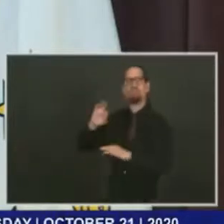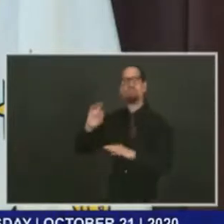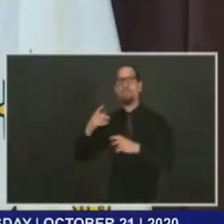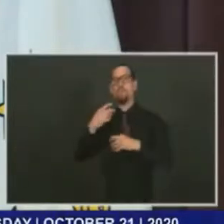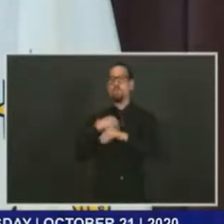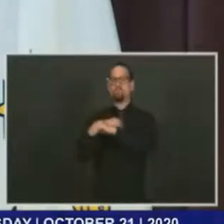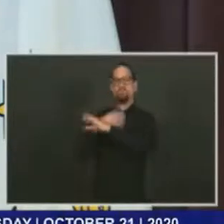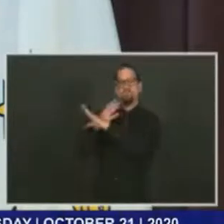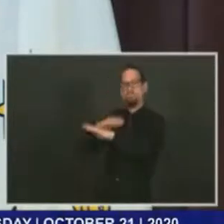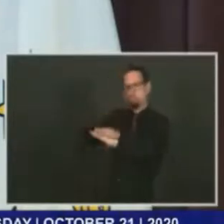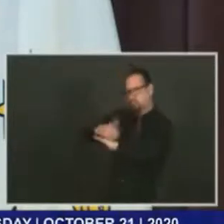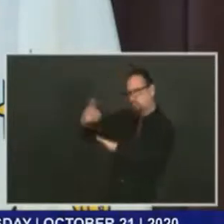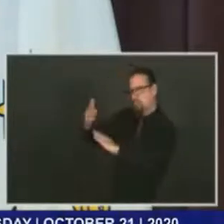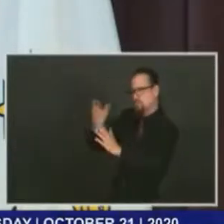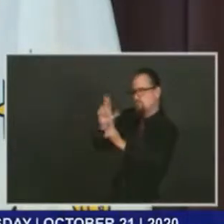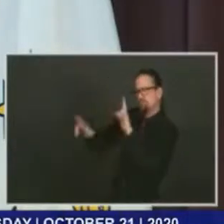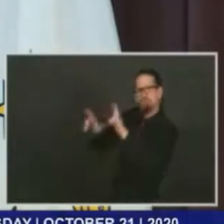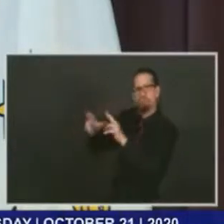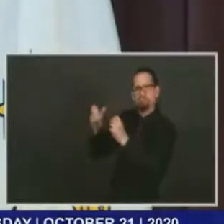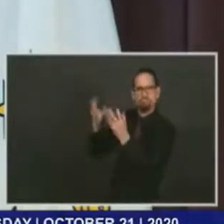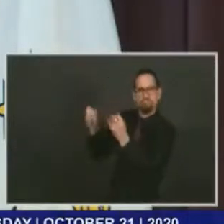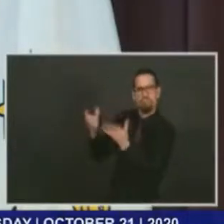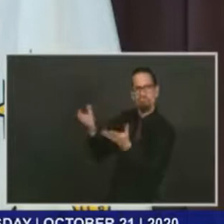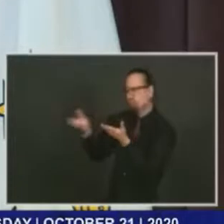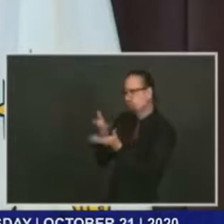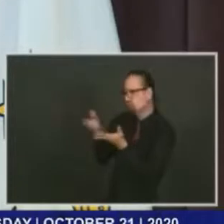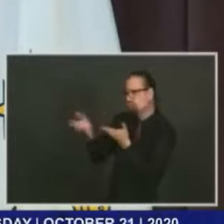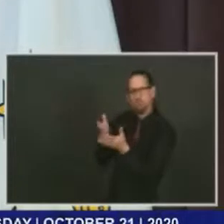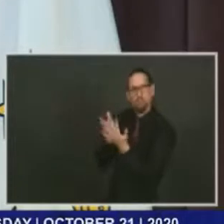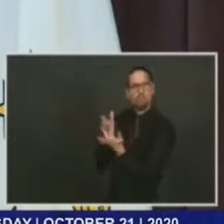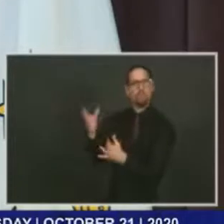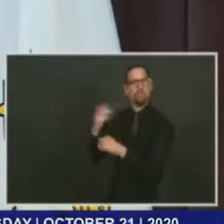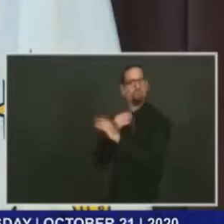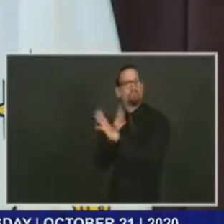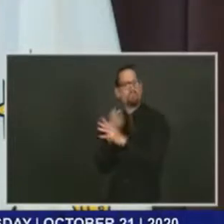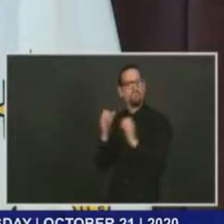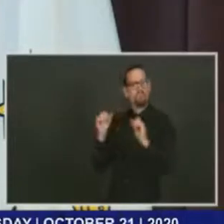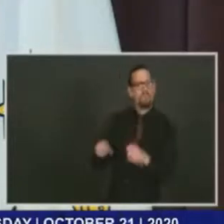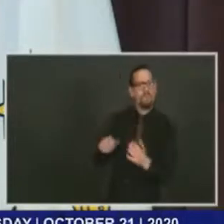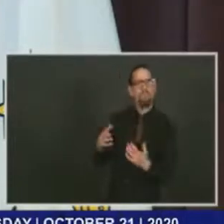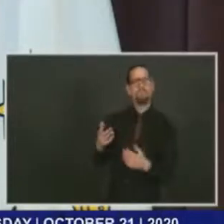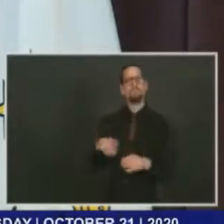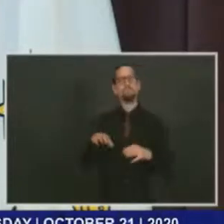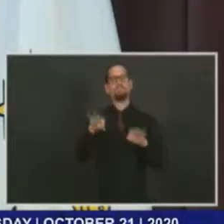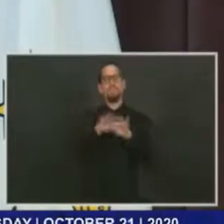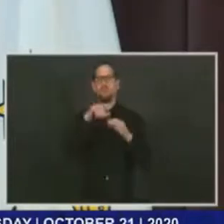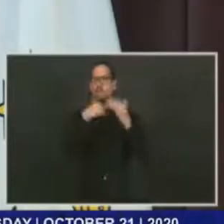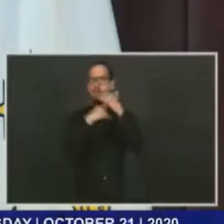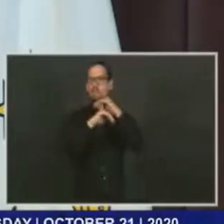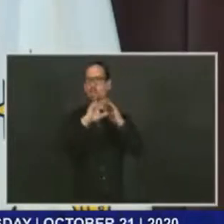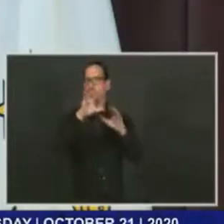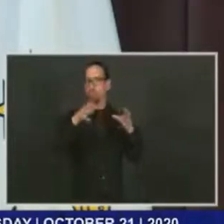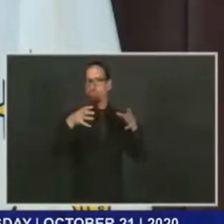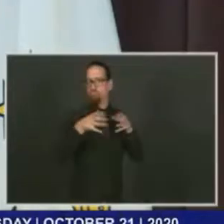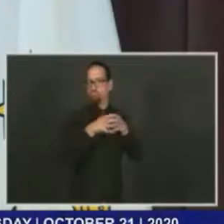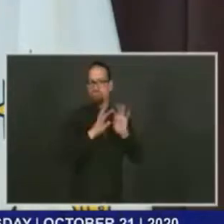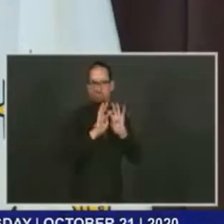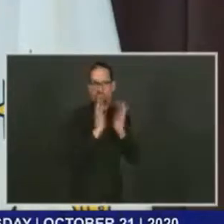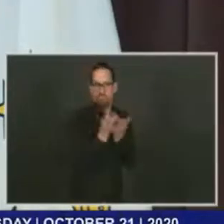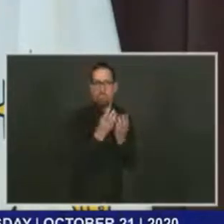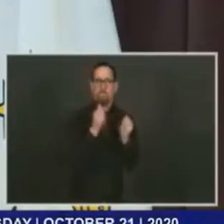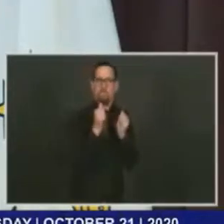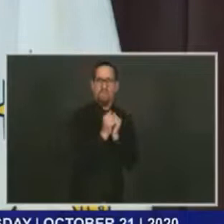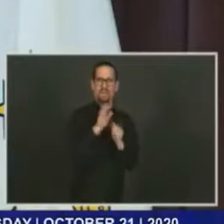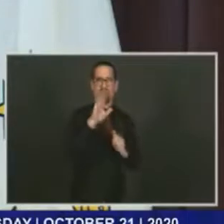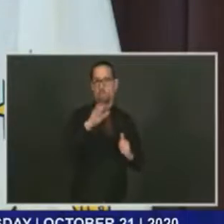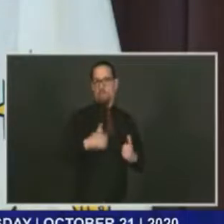do. And limit the in-person gatherings to just the people that you live with. Another